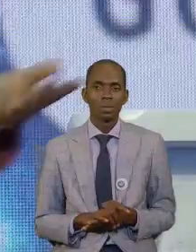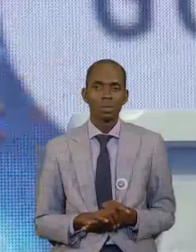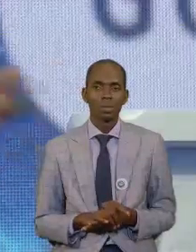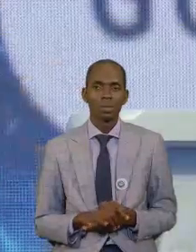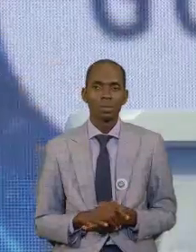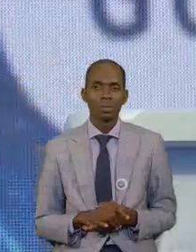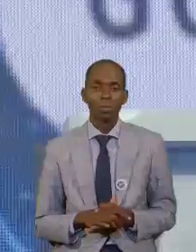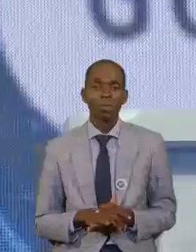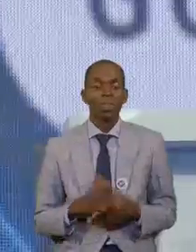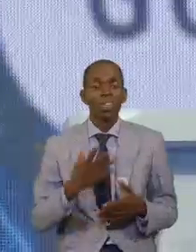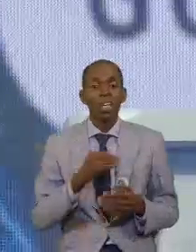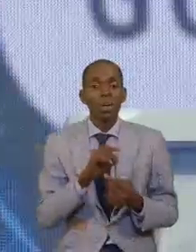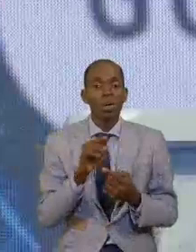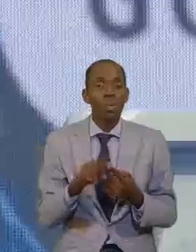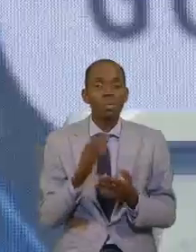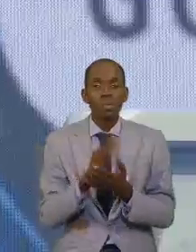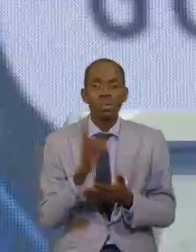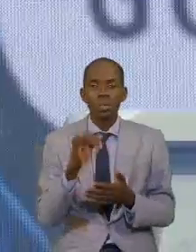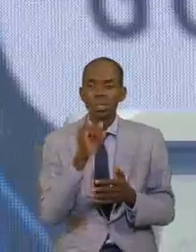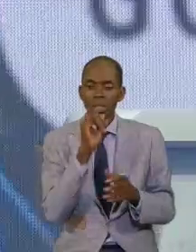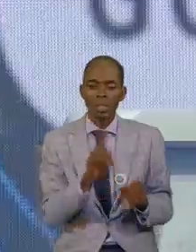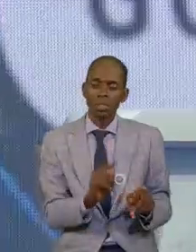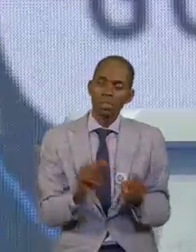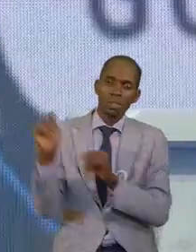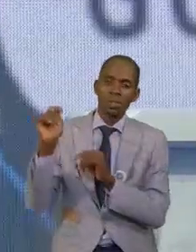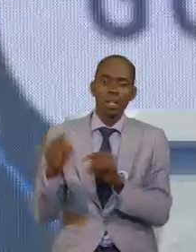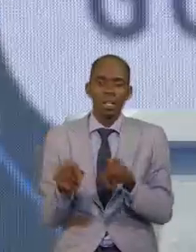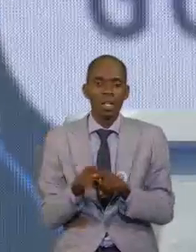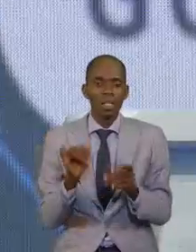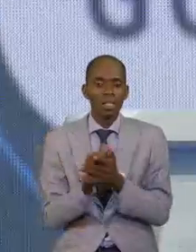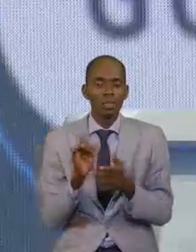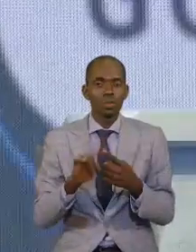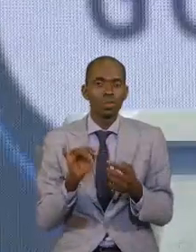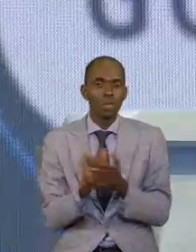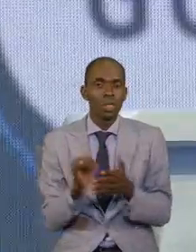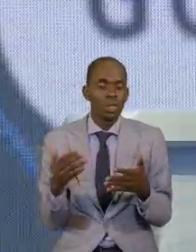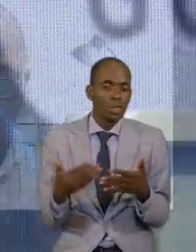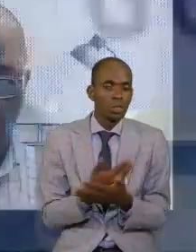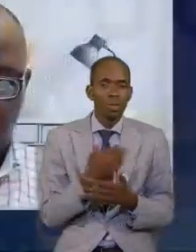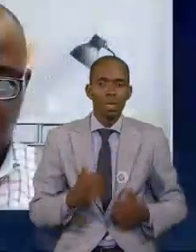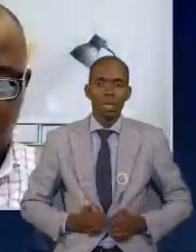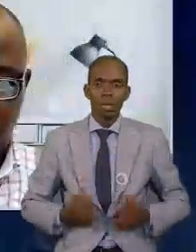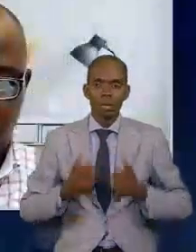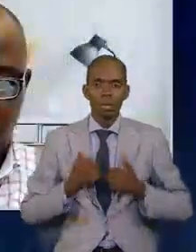And when somebody is transferred like that, translated like that, into that new address,